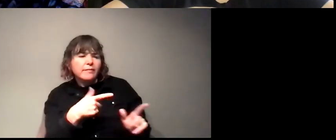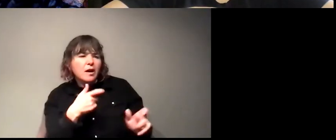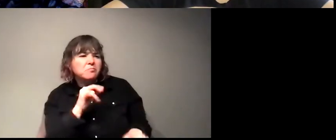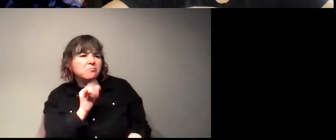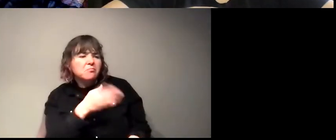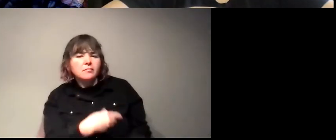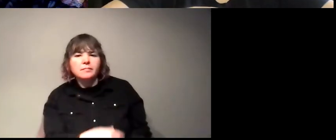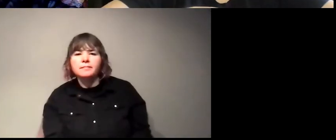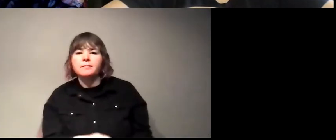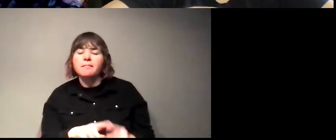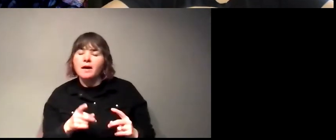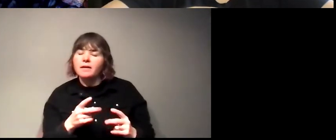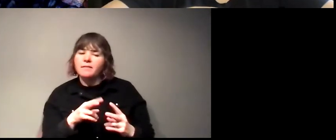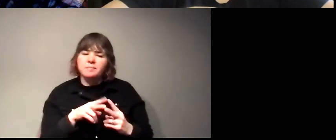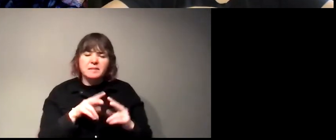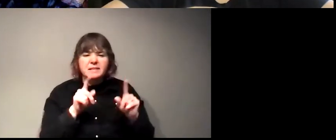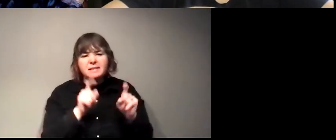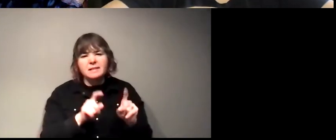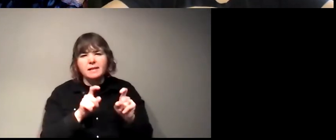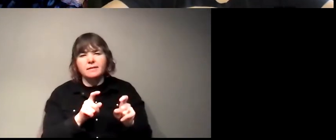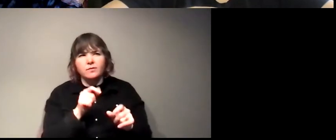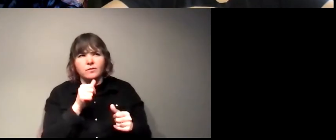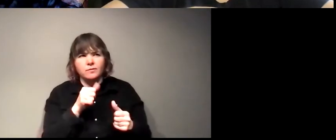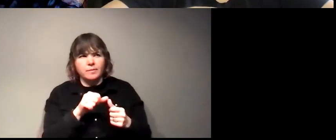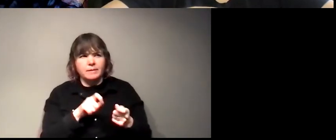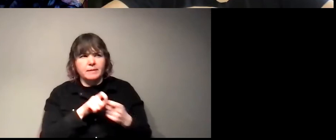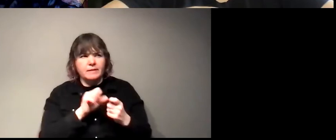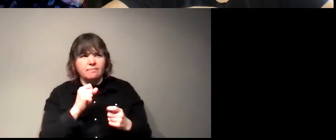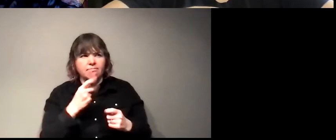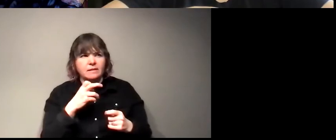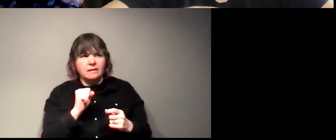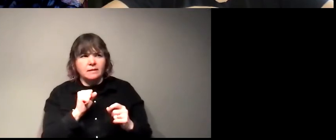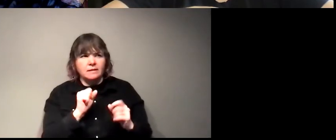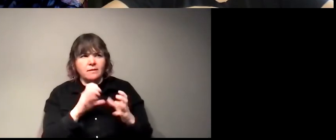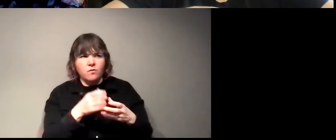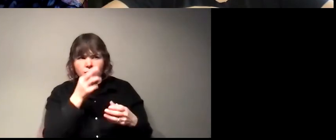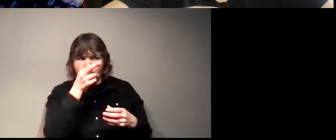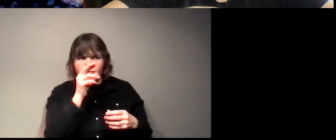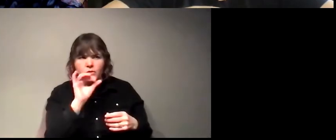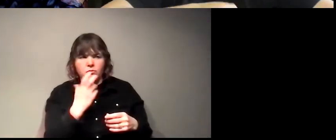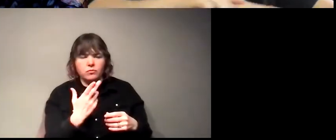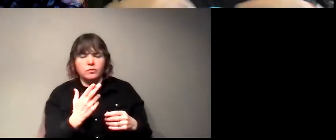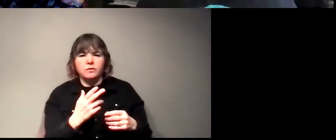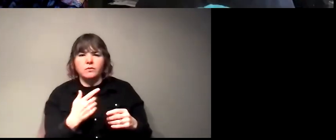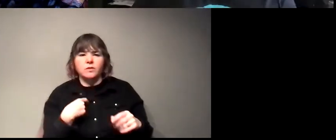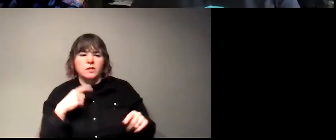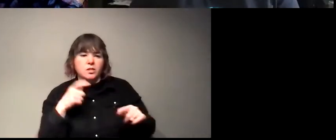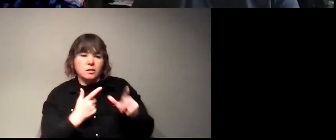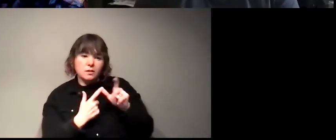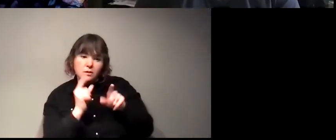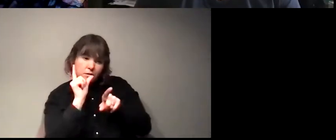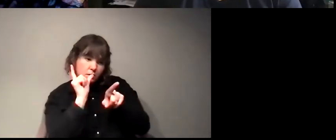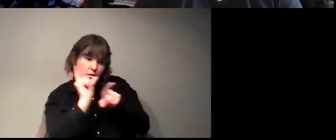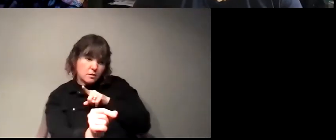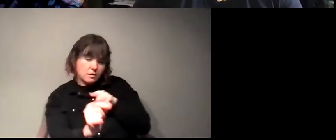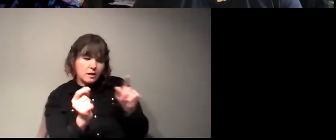But there have been a couple tests on, I don't remember what species of roach, but it was in a full sprint, and they calculated it